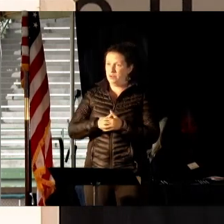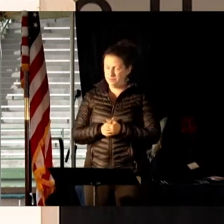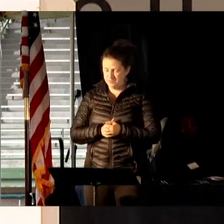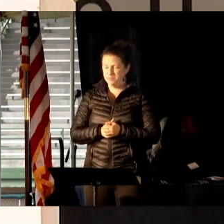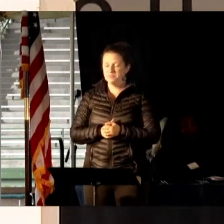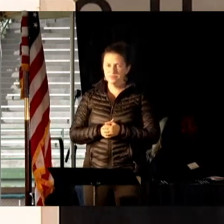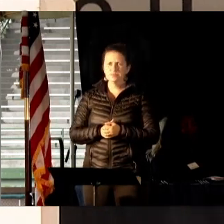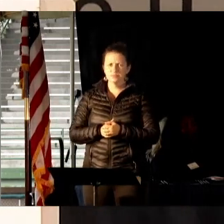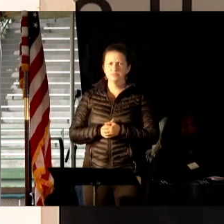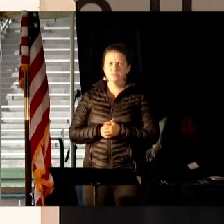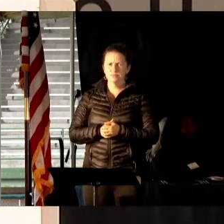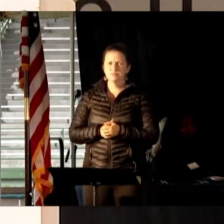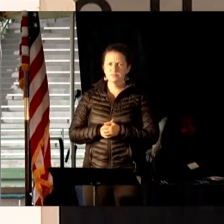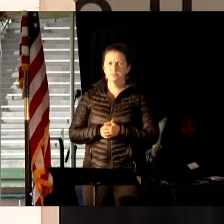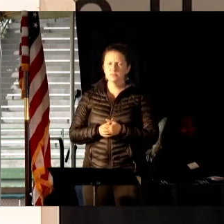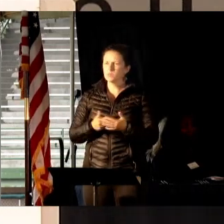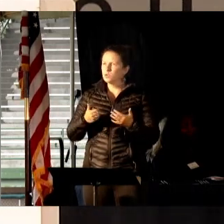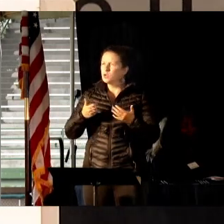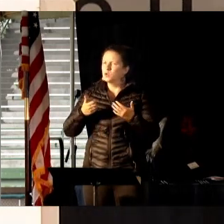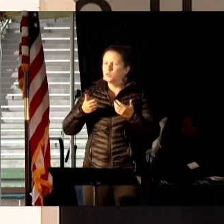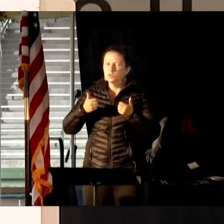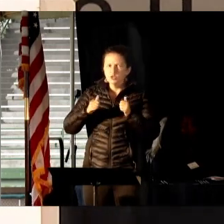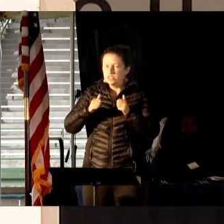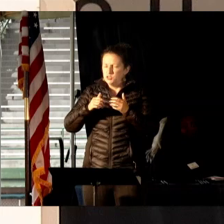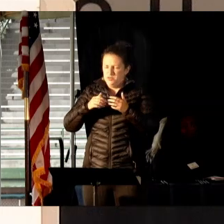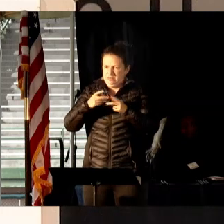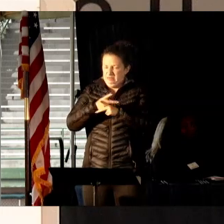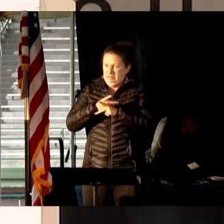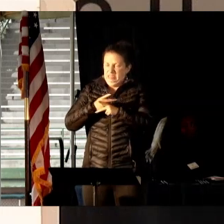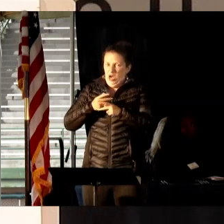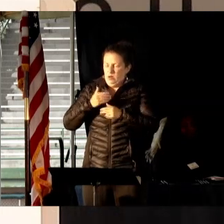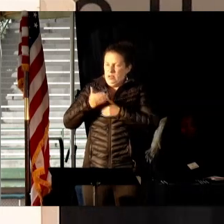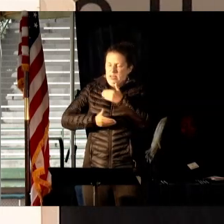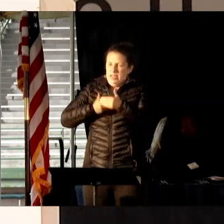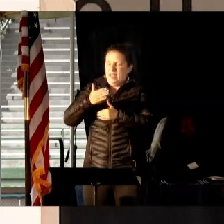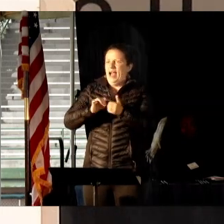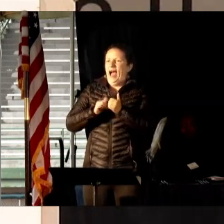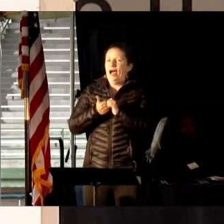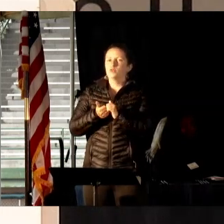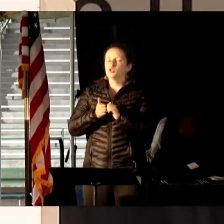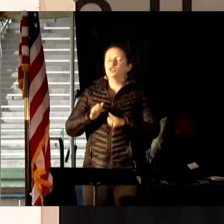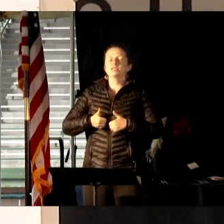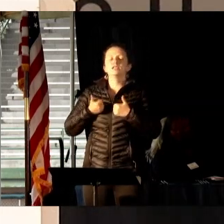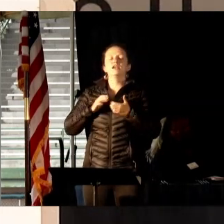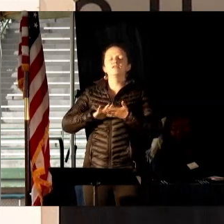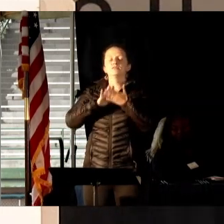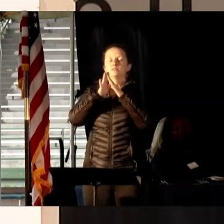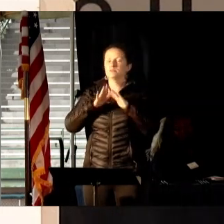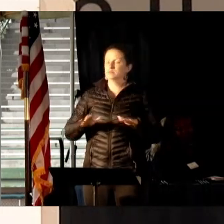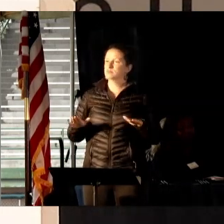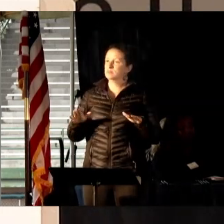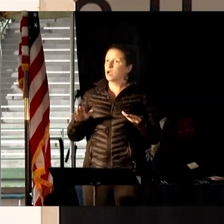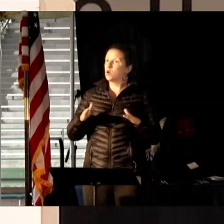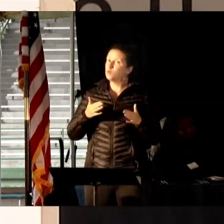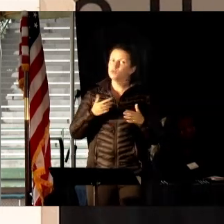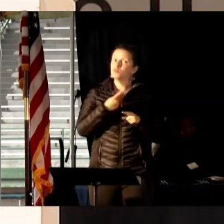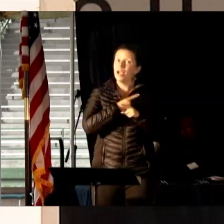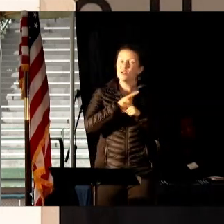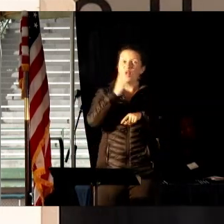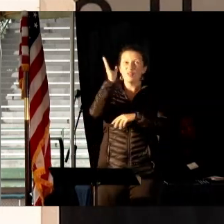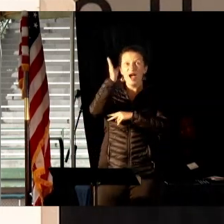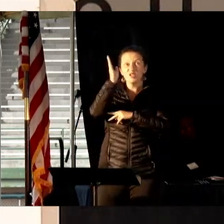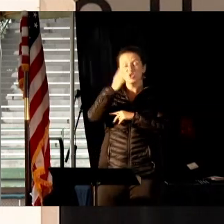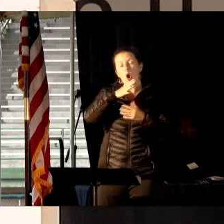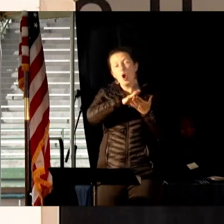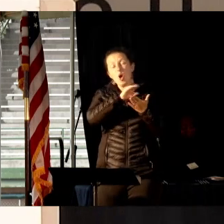everyone as we try to find new ways to simply exist in peace. Lectures turned to recorded meetings, and social interactions became a